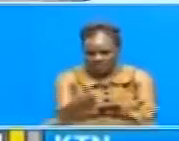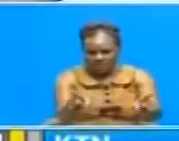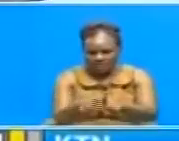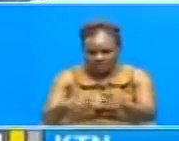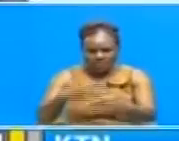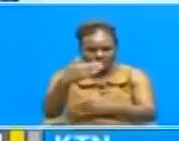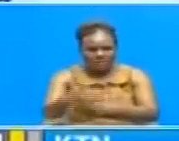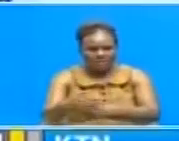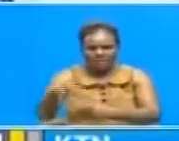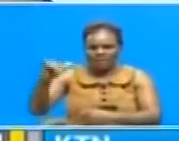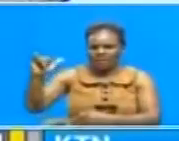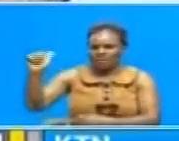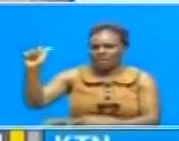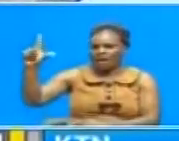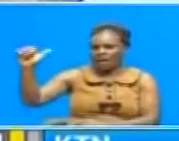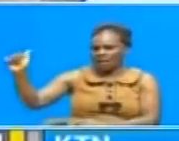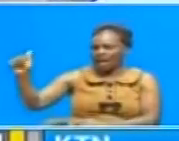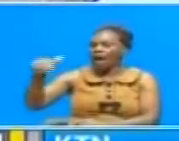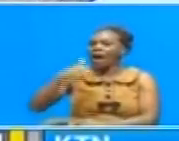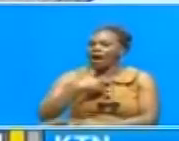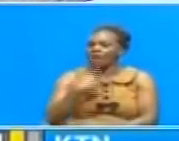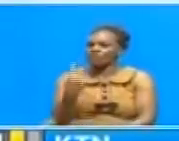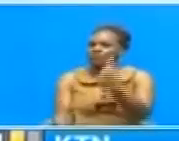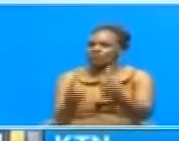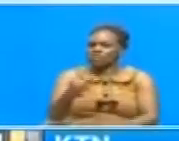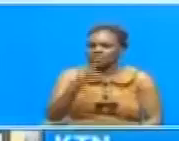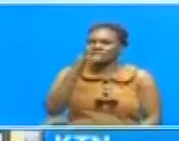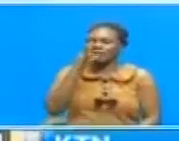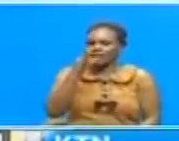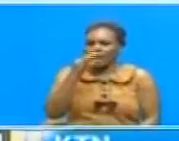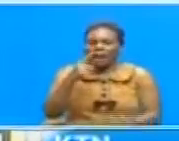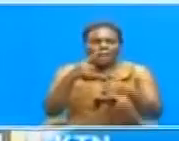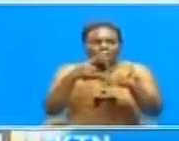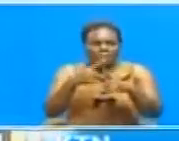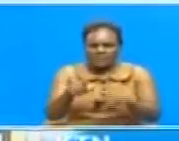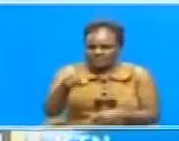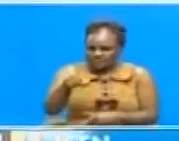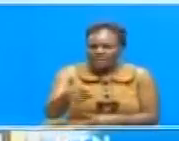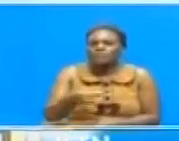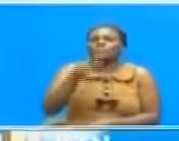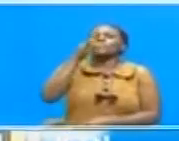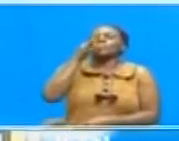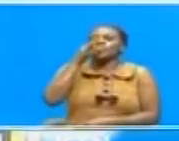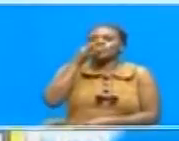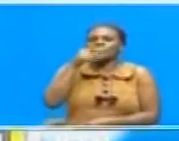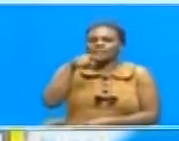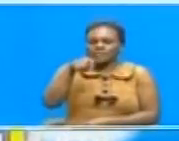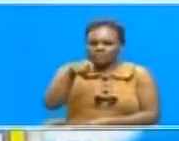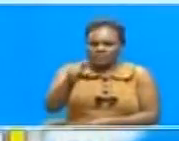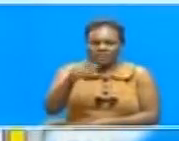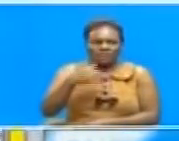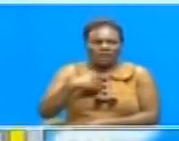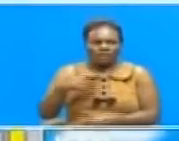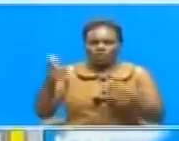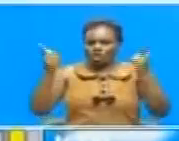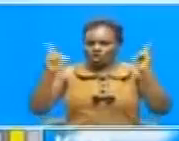next one, Yala, they are all breweries, huko. But they all take that alcohol, they put it in those